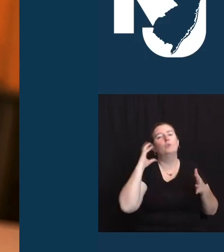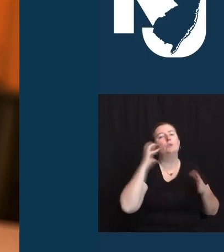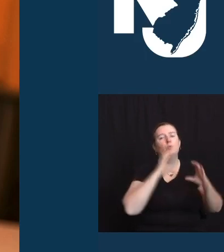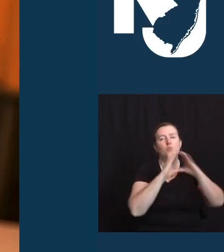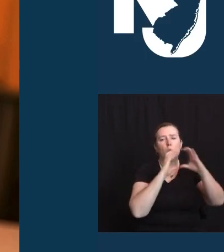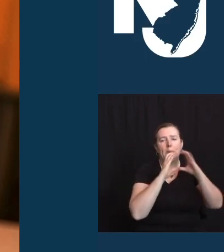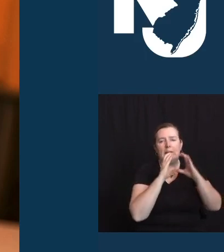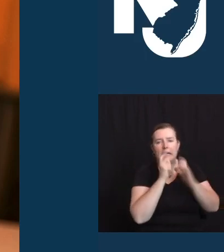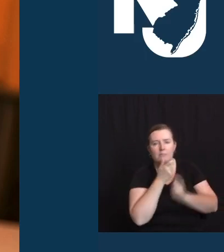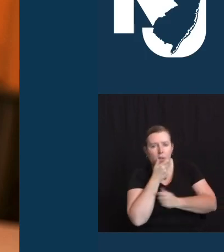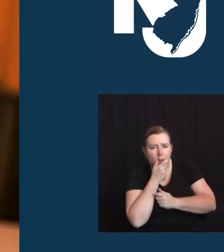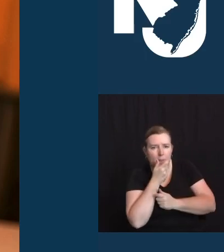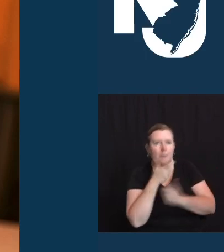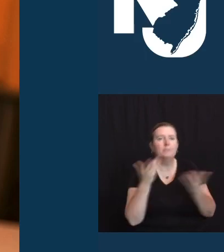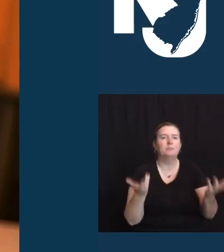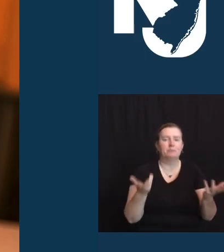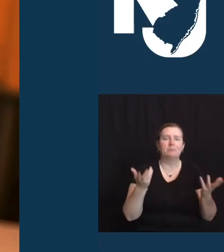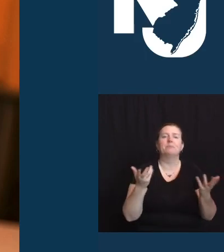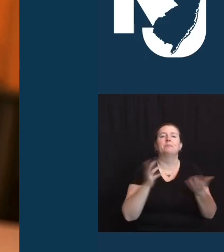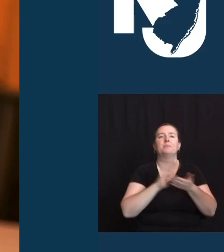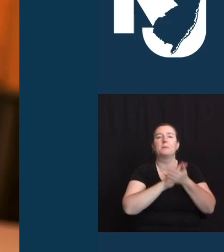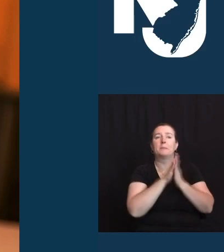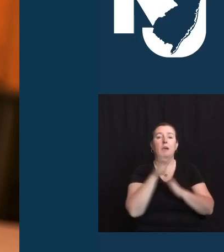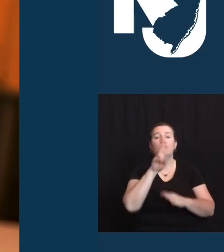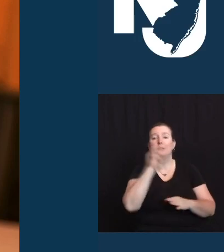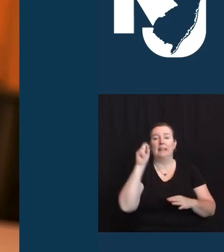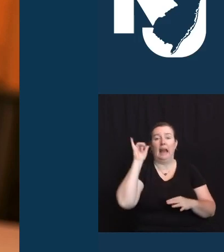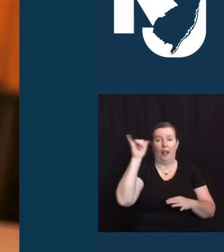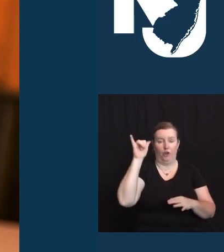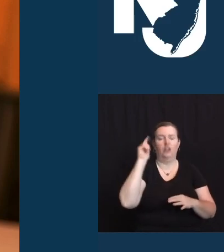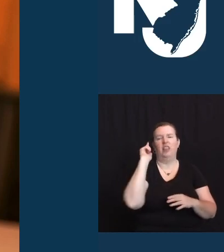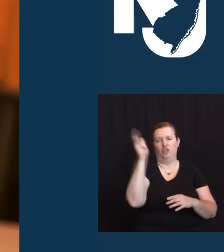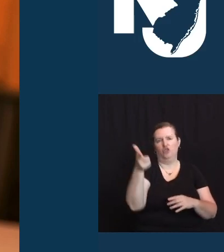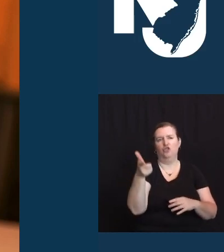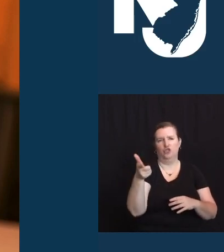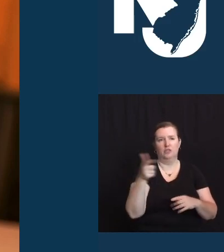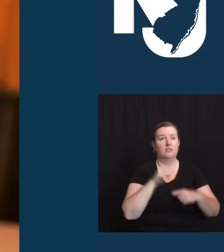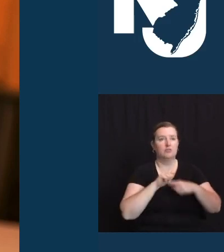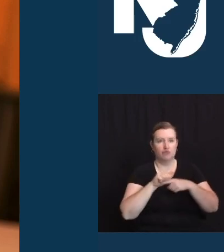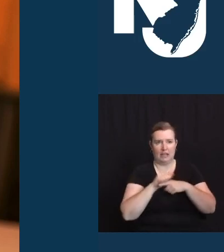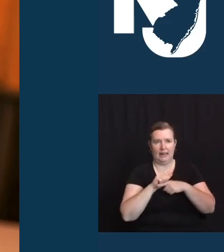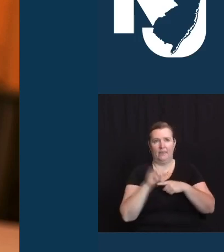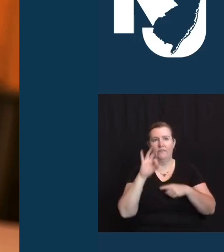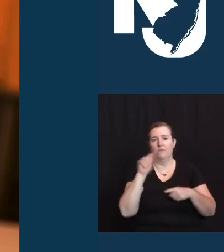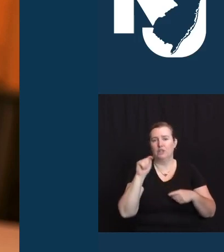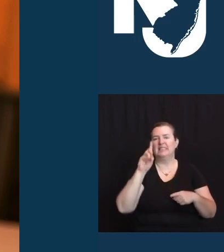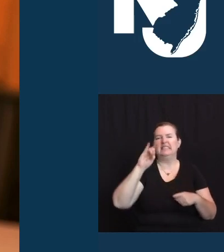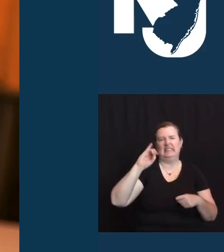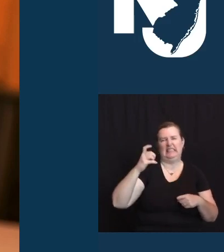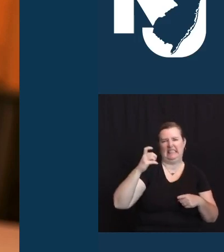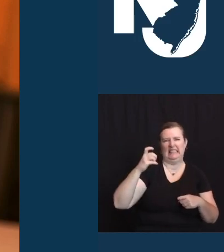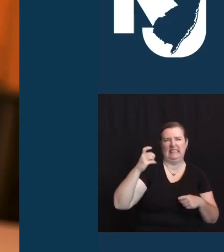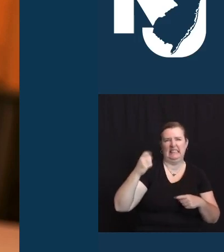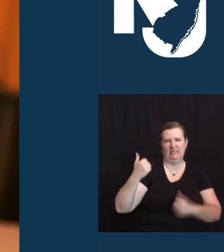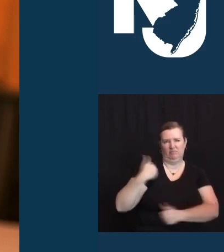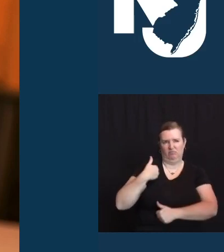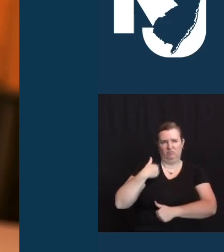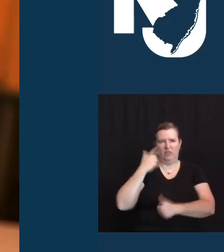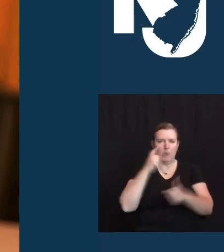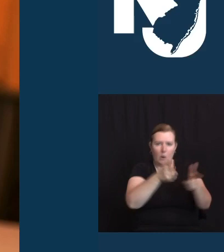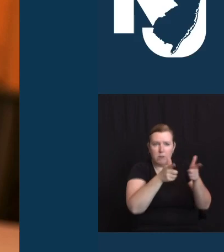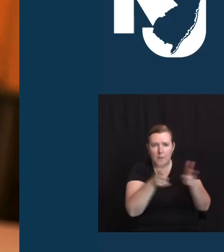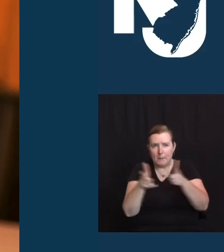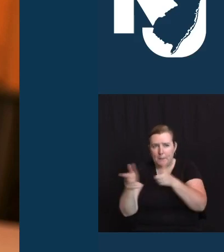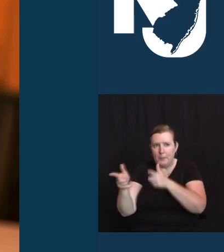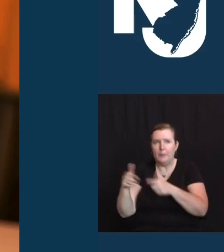became the United States Air Force. He trained at Fort Dix as a radio operator and a gunner aboard a B-52 bomber. He